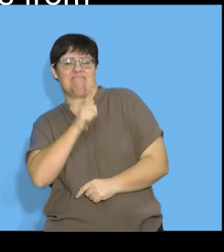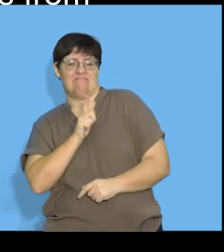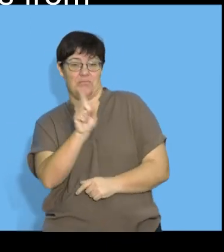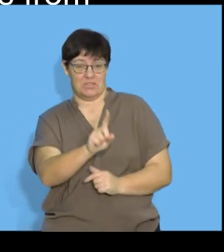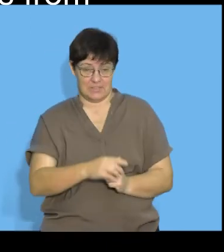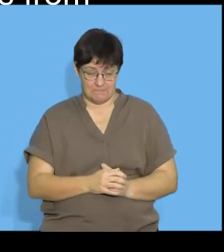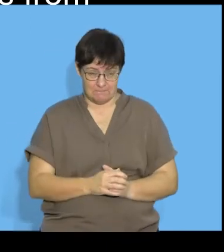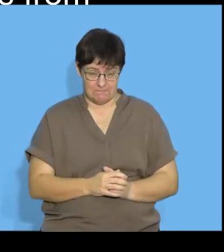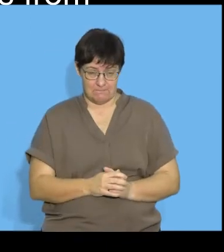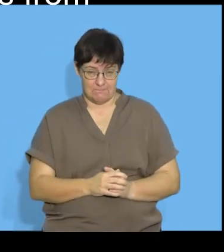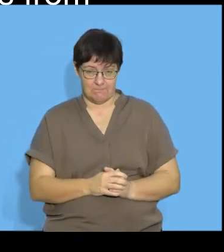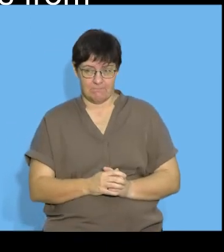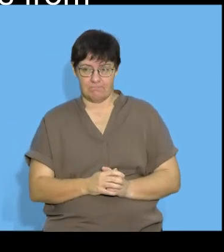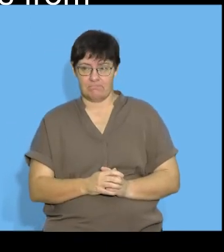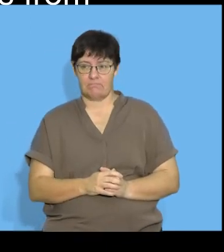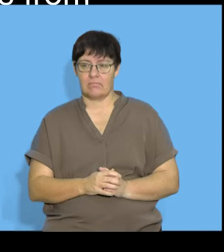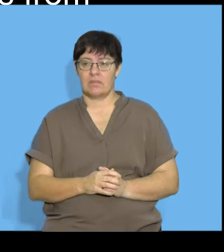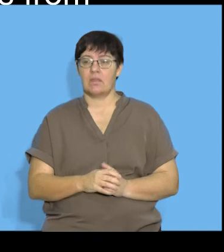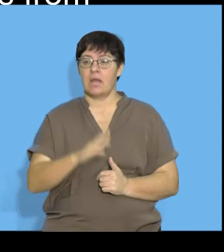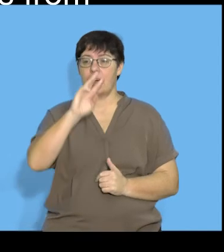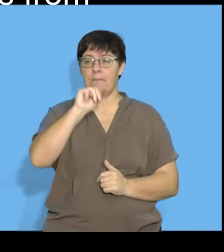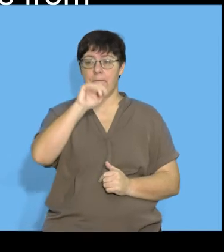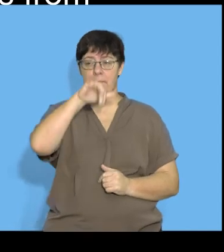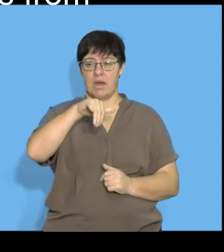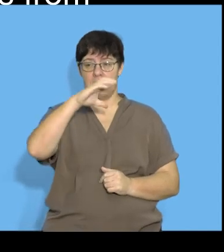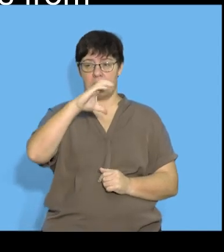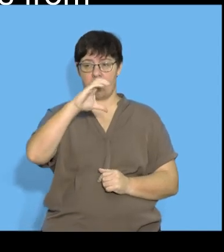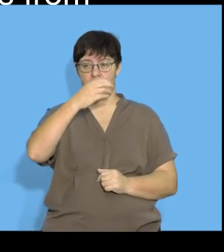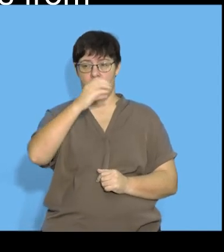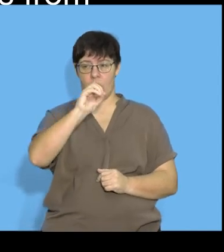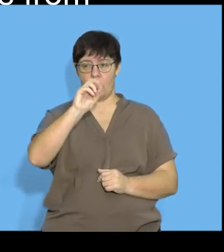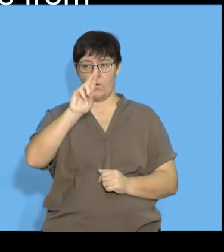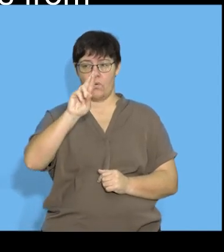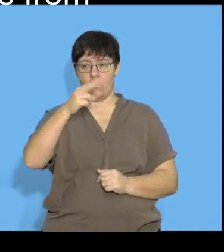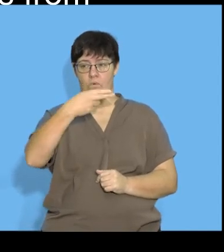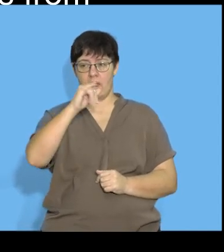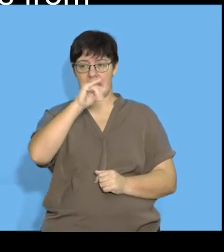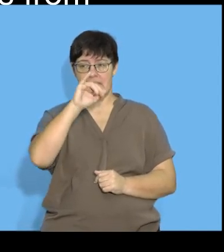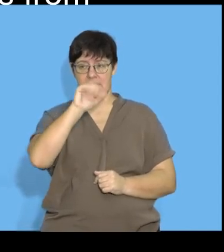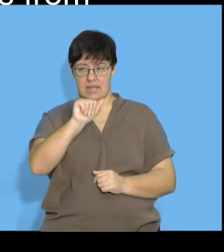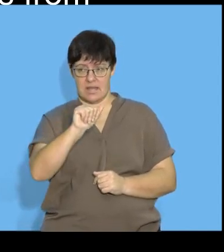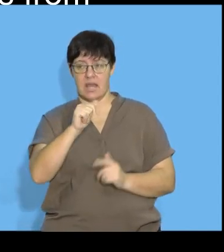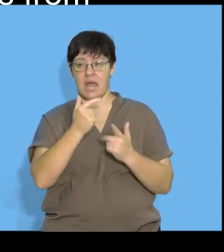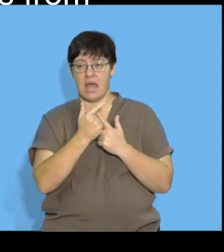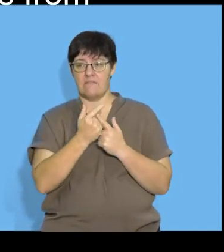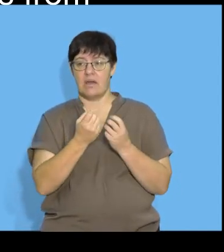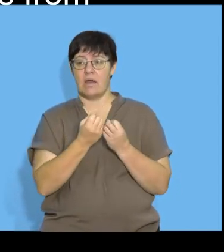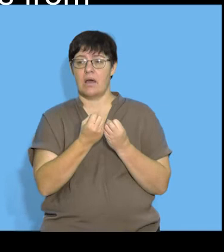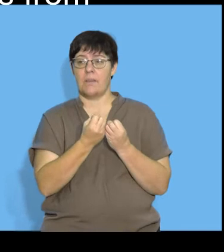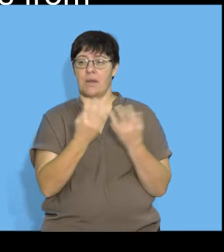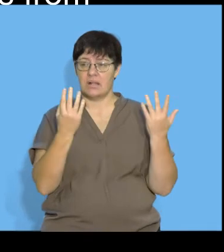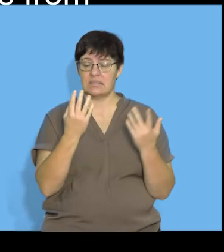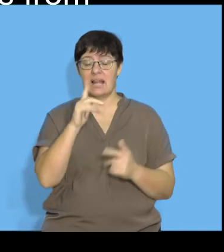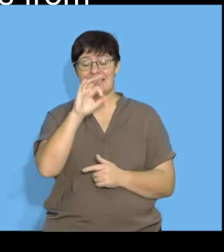It says, a mycorrhiza, right, which we know is a mutualistic relationship between fungal